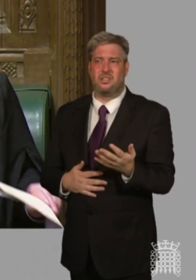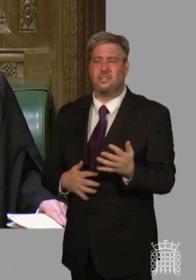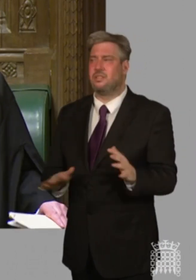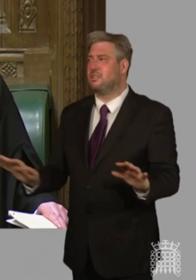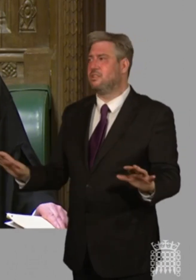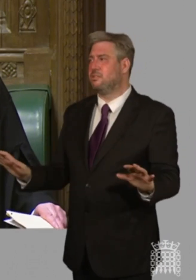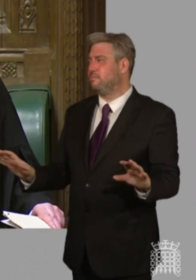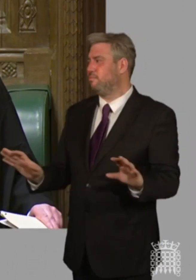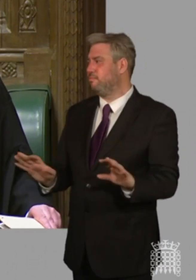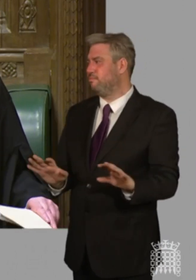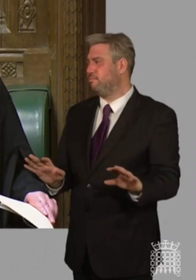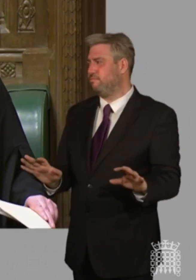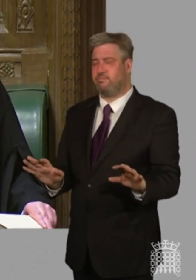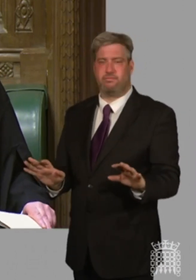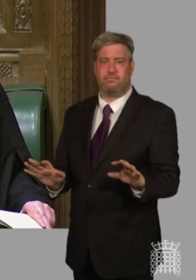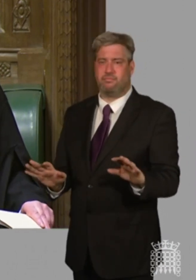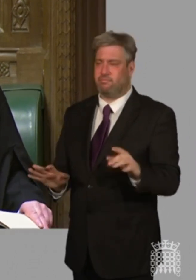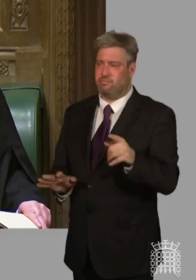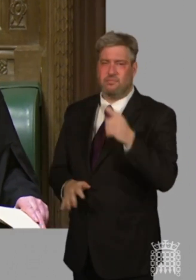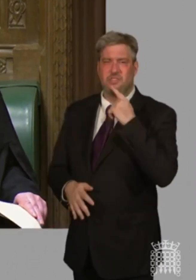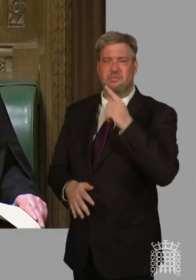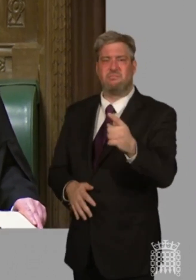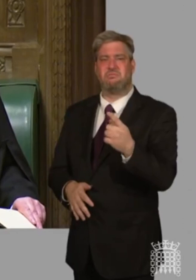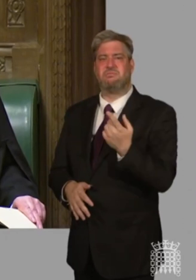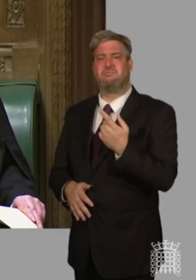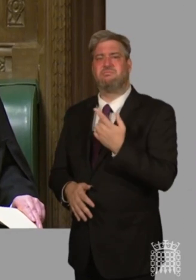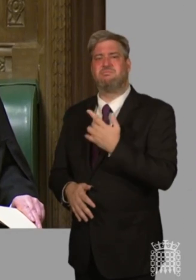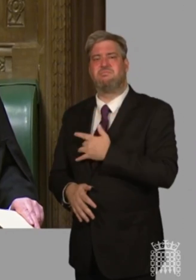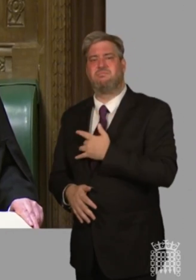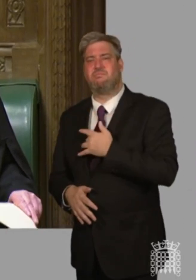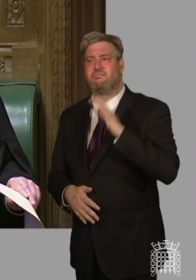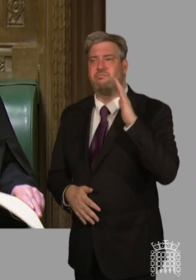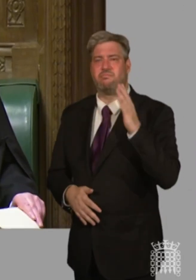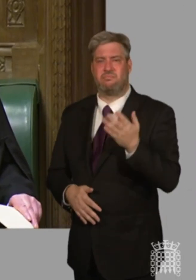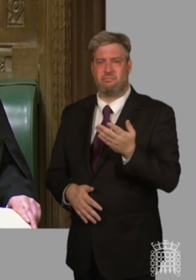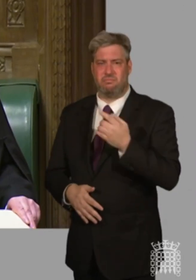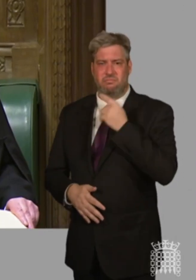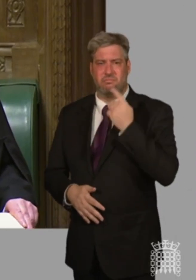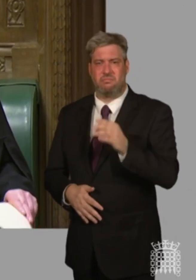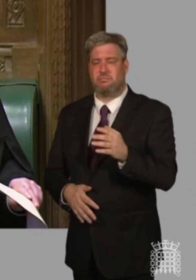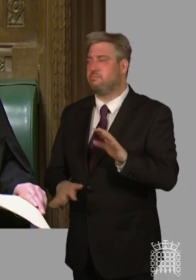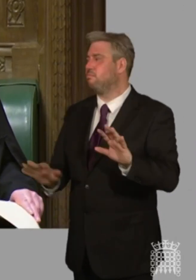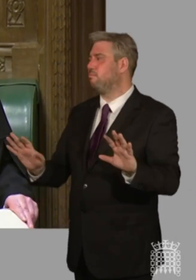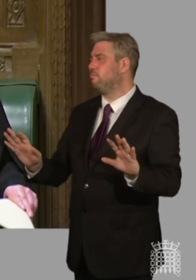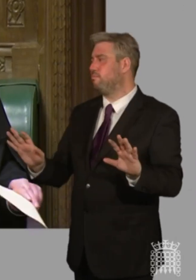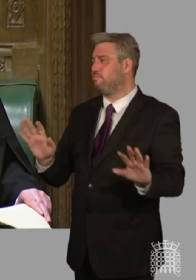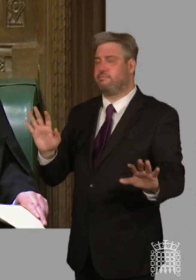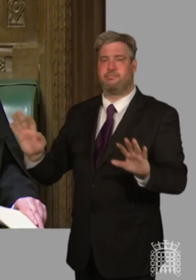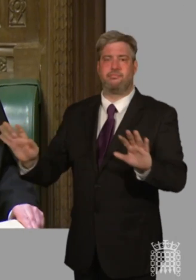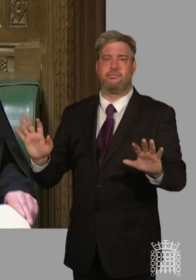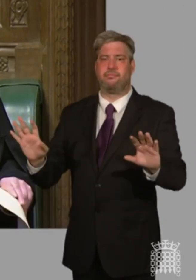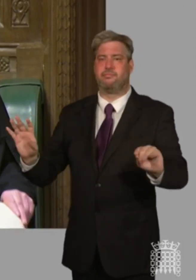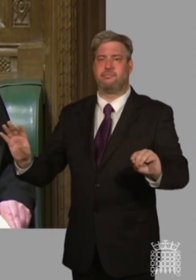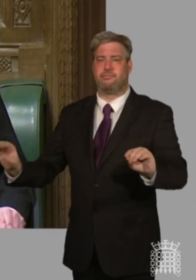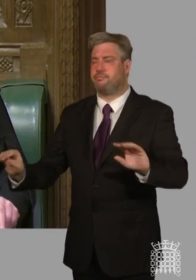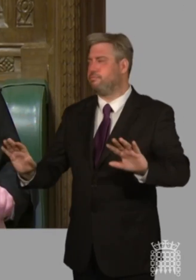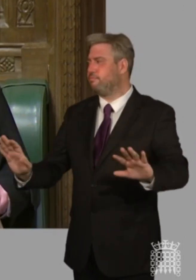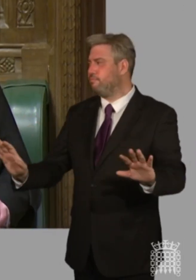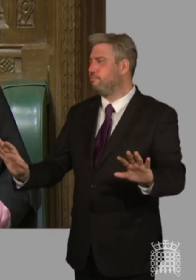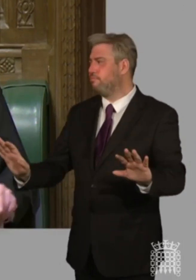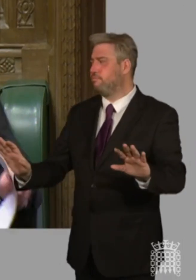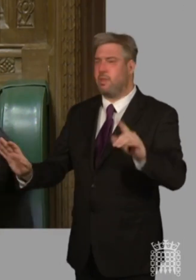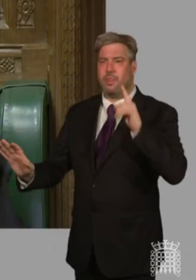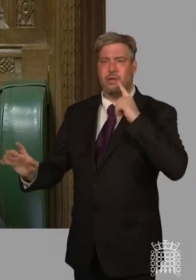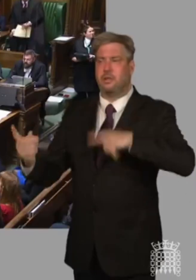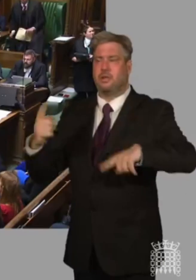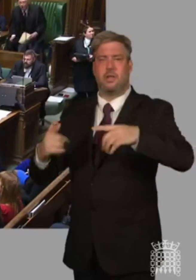that our constituents want to hear the questions and they certainly want to hear the answers. They don't want to hear organised barracking. So please, I want